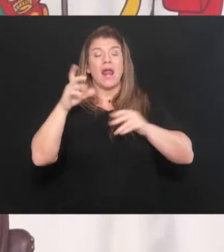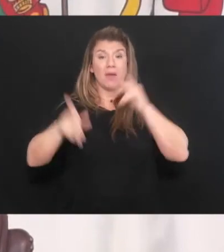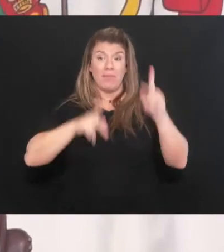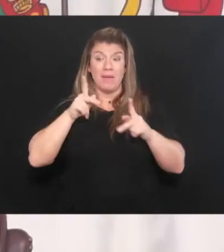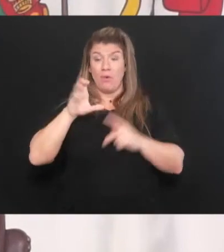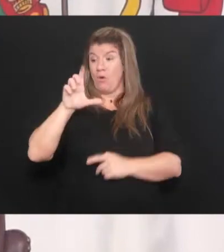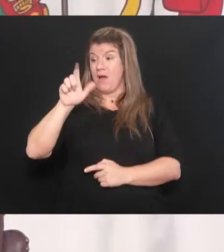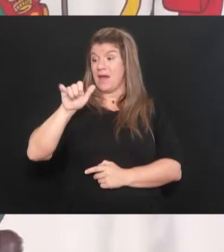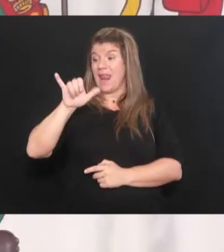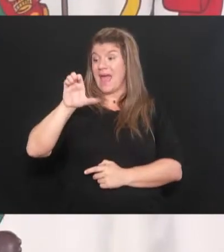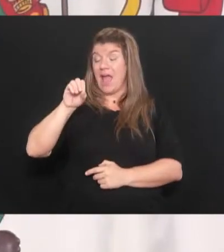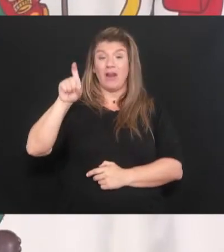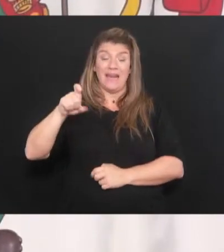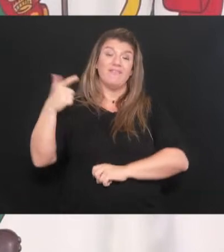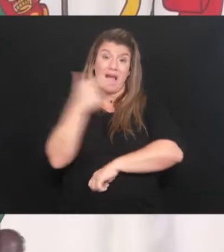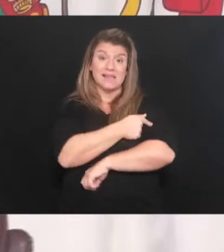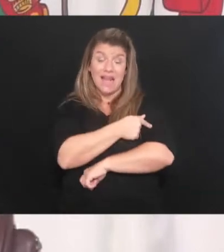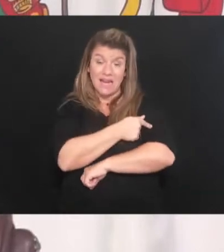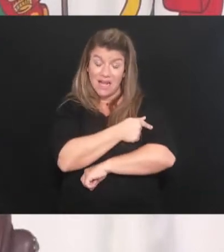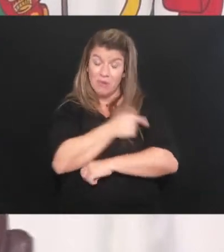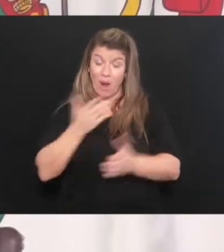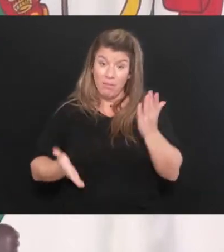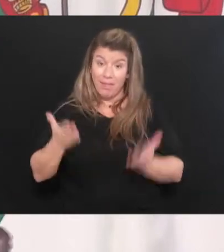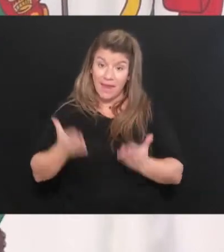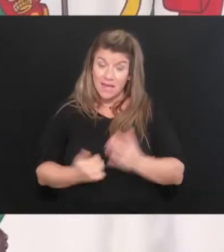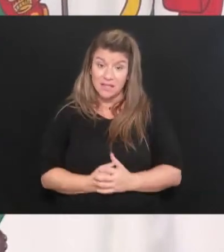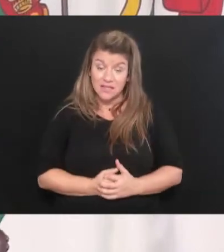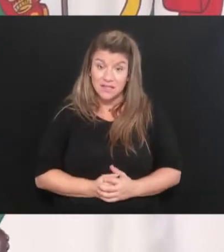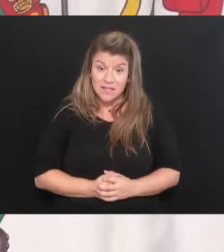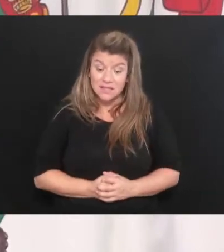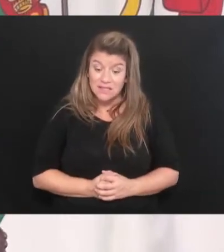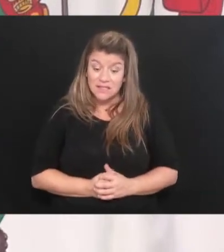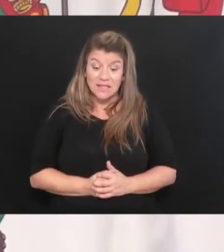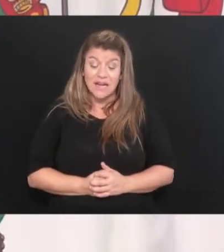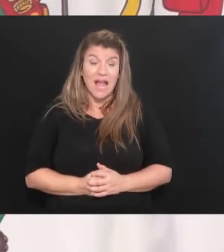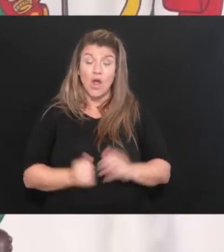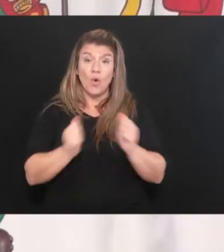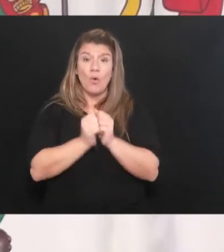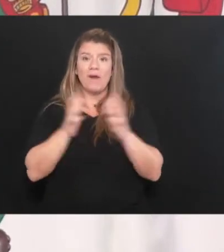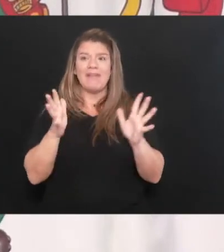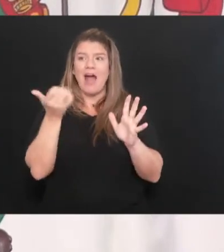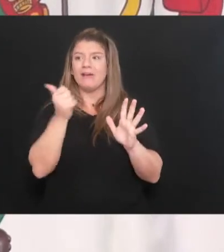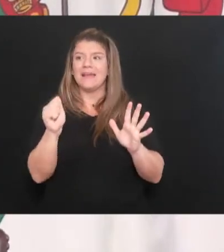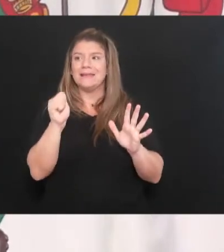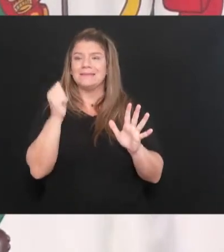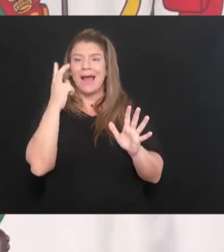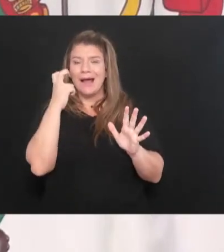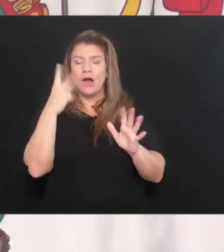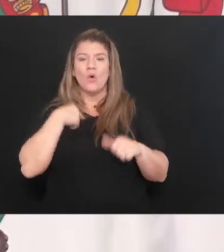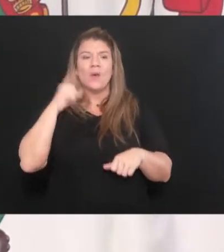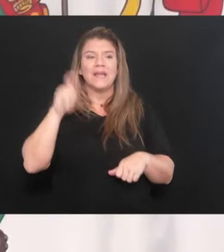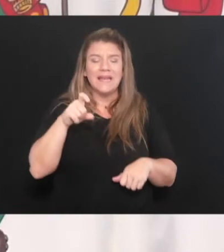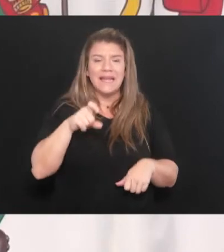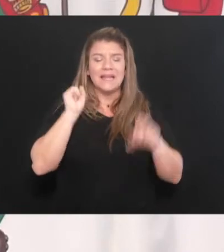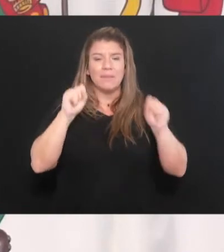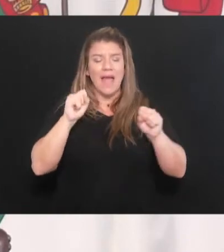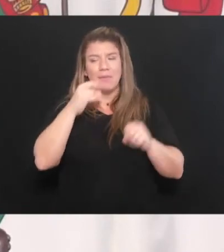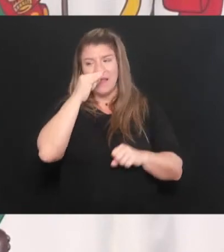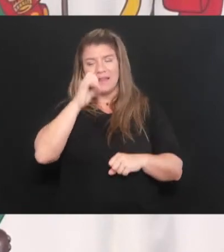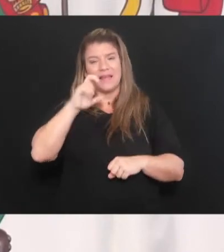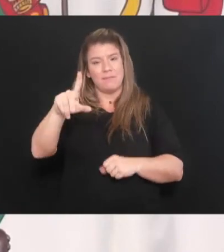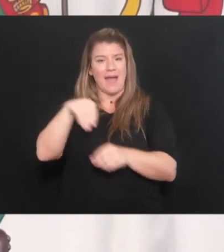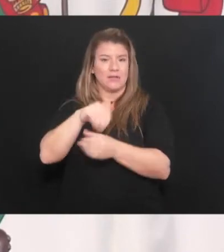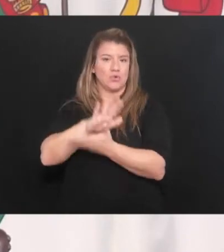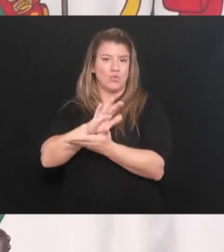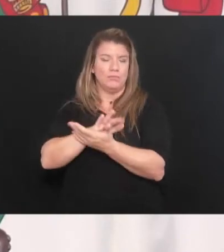County that need to get vaccinated, and absolutely, without any question, we need to be able to get our kids back in